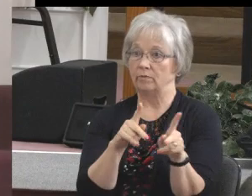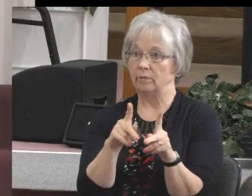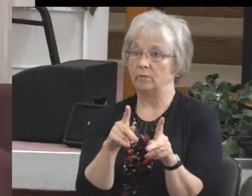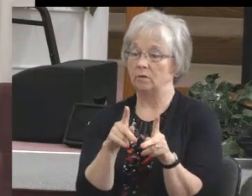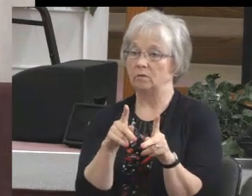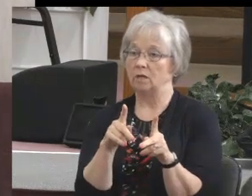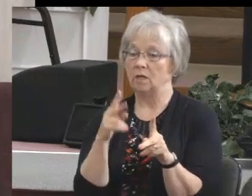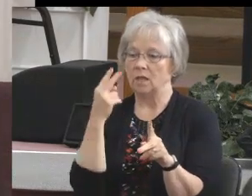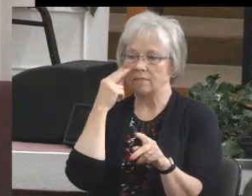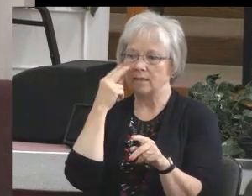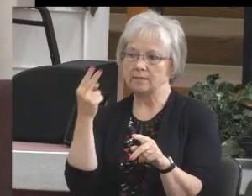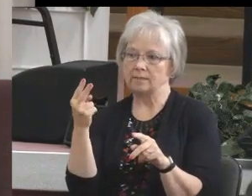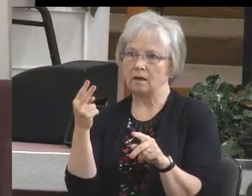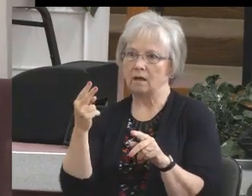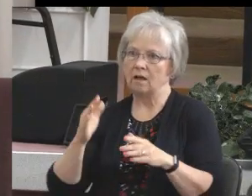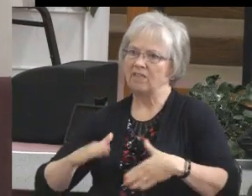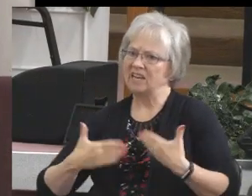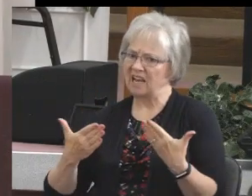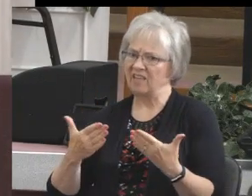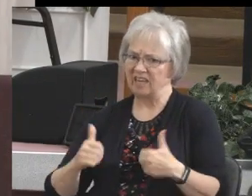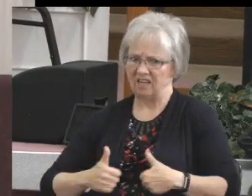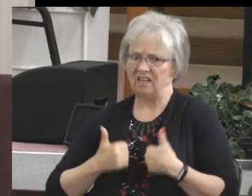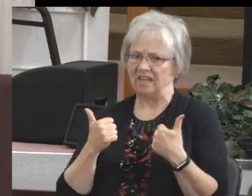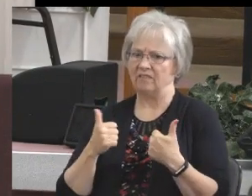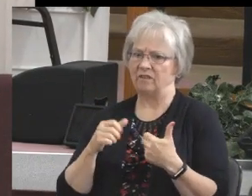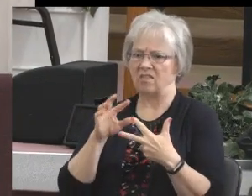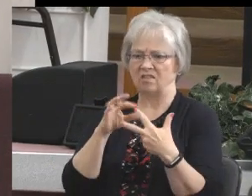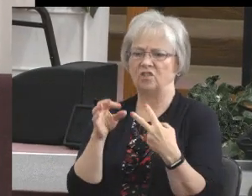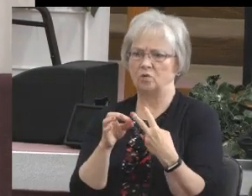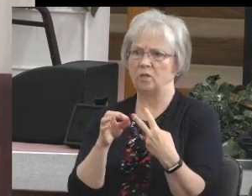they saw that how they chose to live